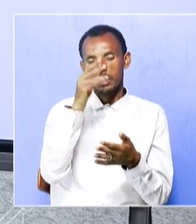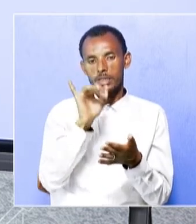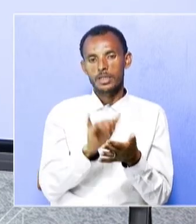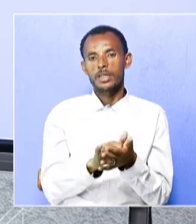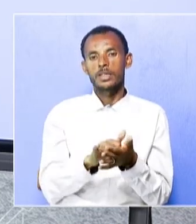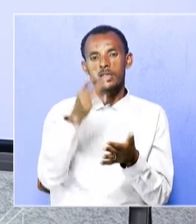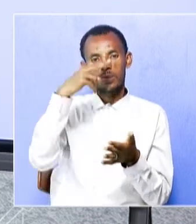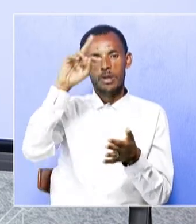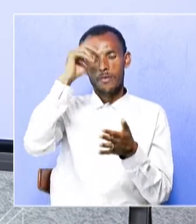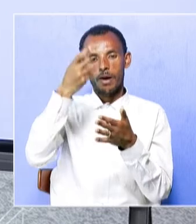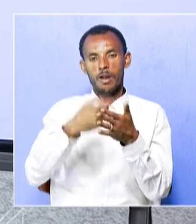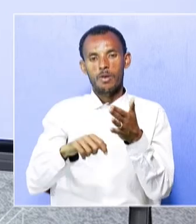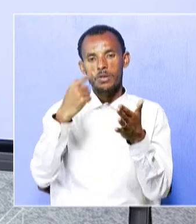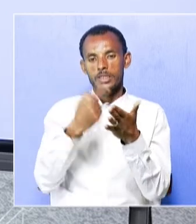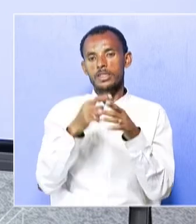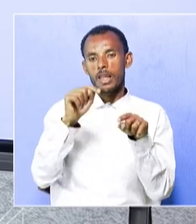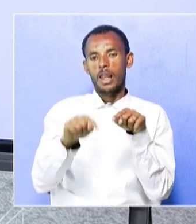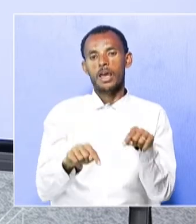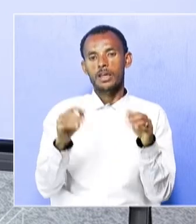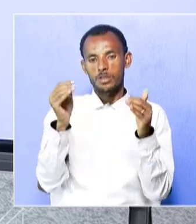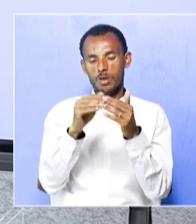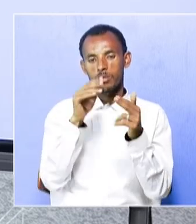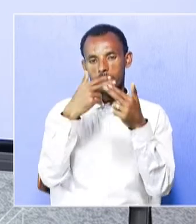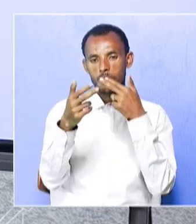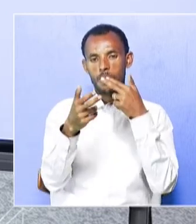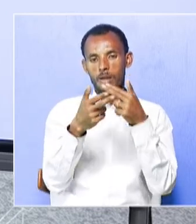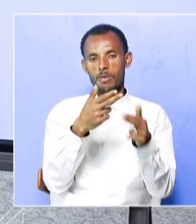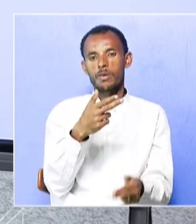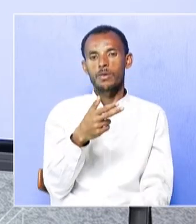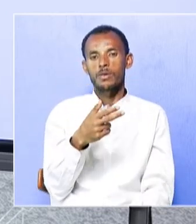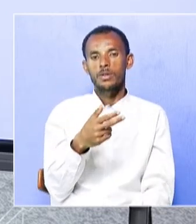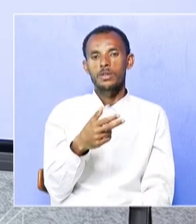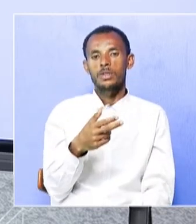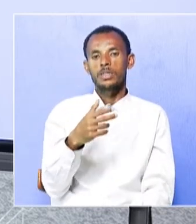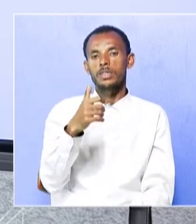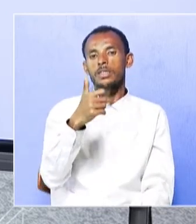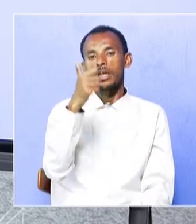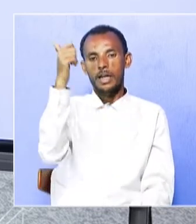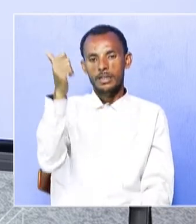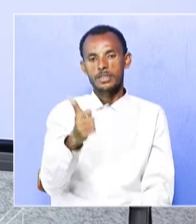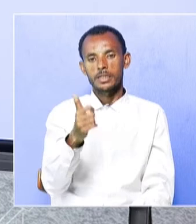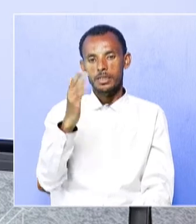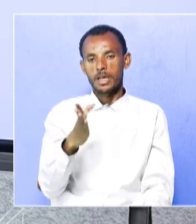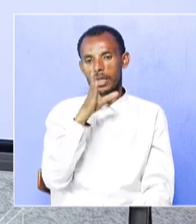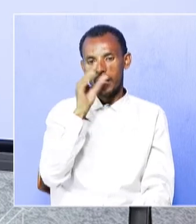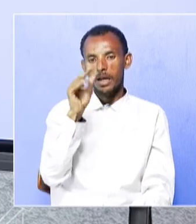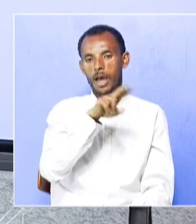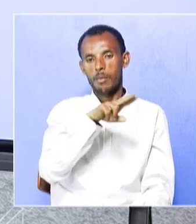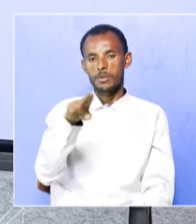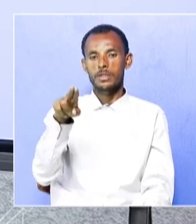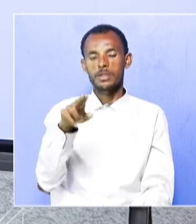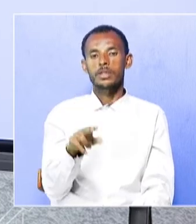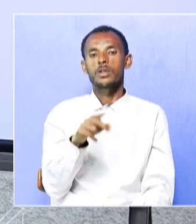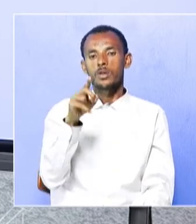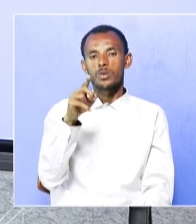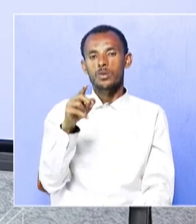the squared value of this leg is the product of the adjacent side and the hypotenuse. Okay,